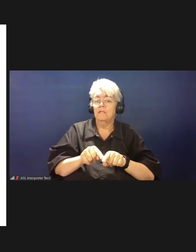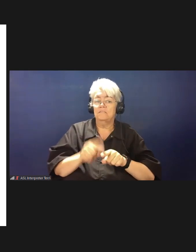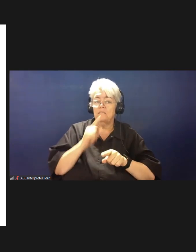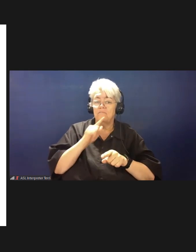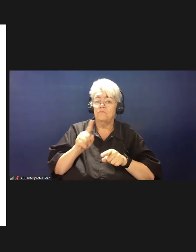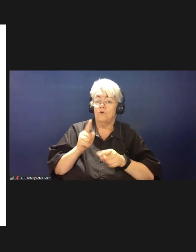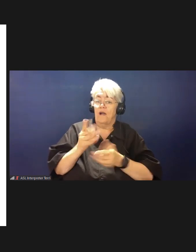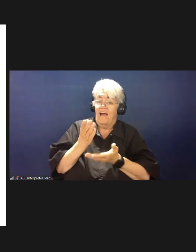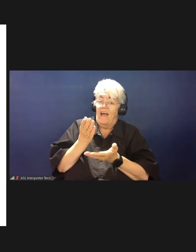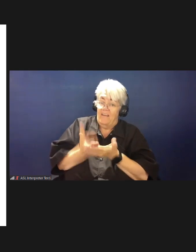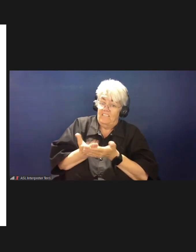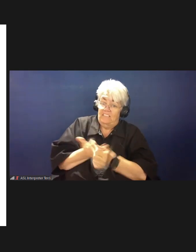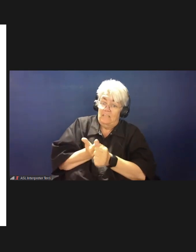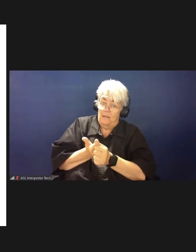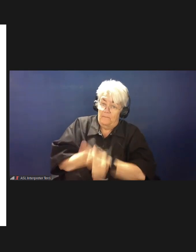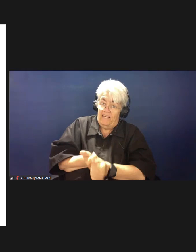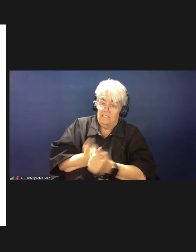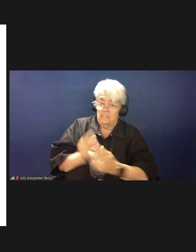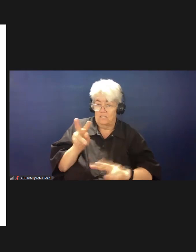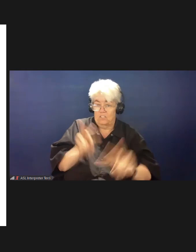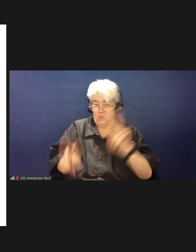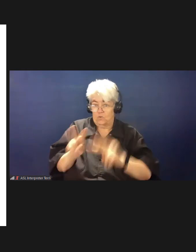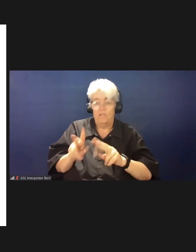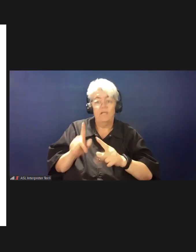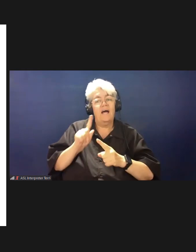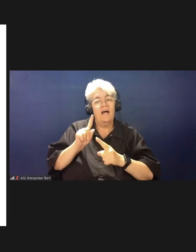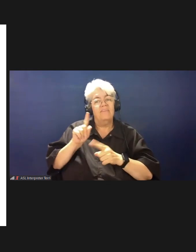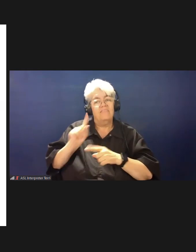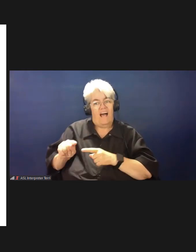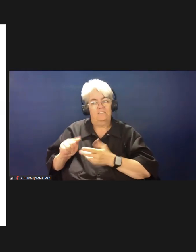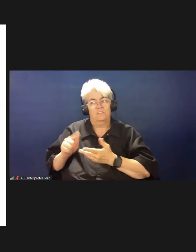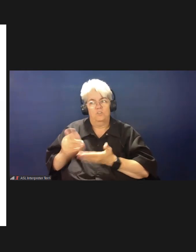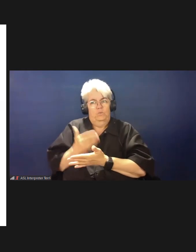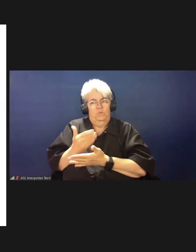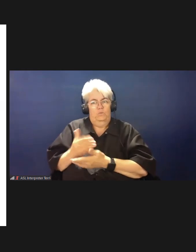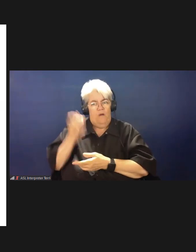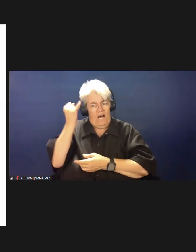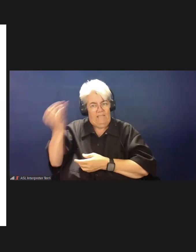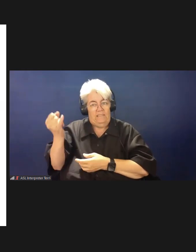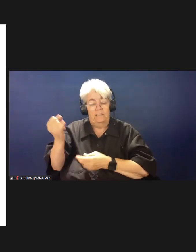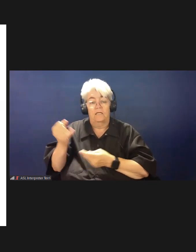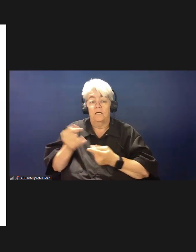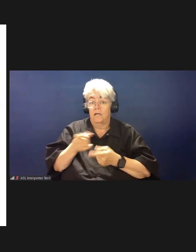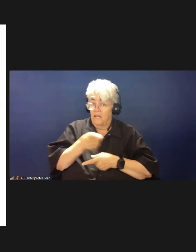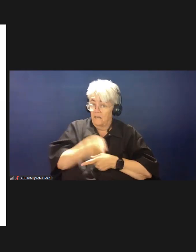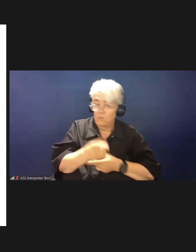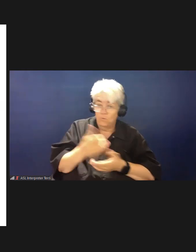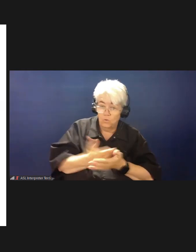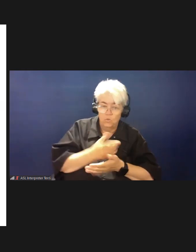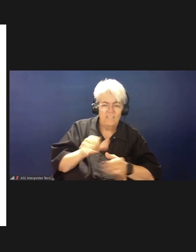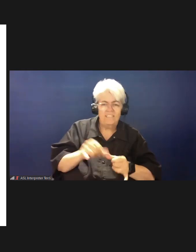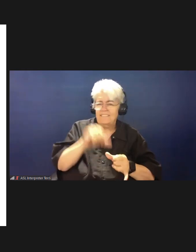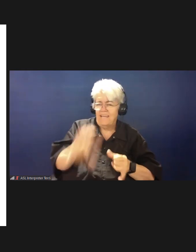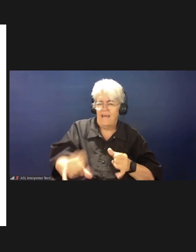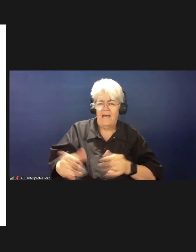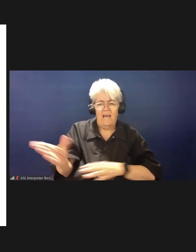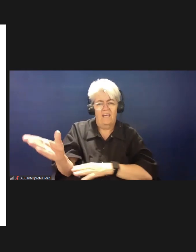evidence-based screening is new. And if that's you, by all means, you're welcome to stay throughout